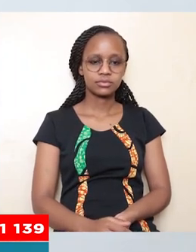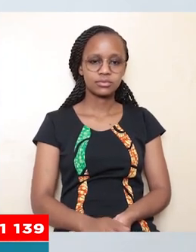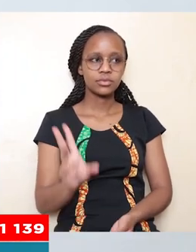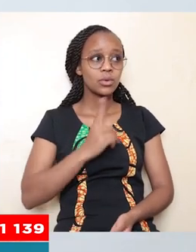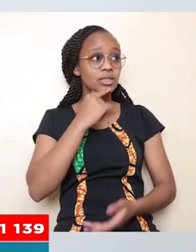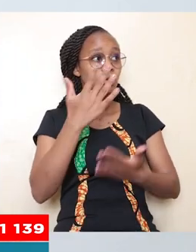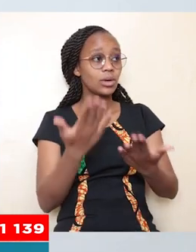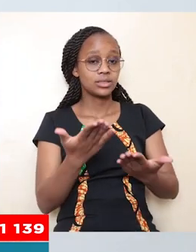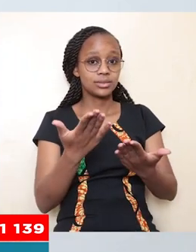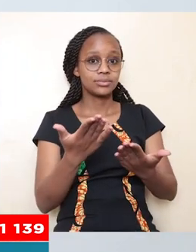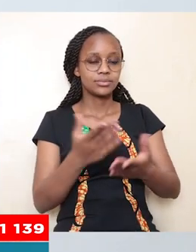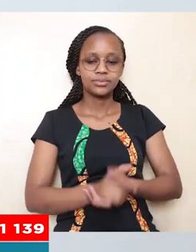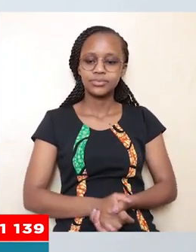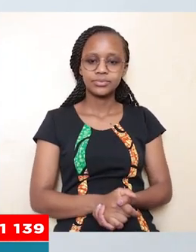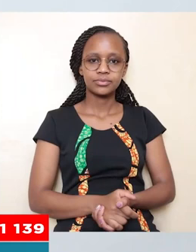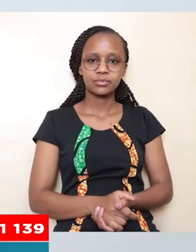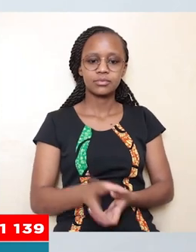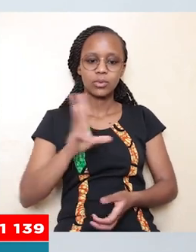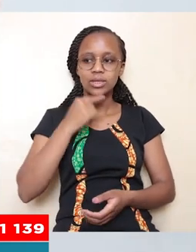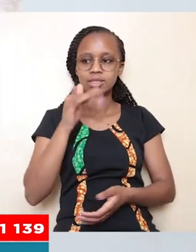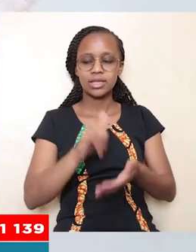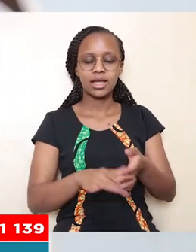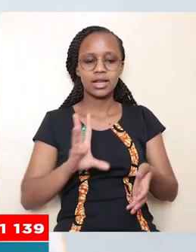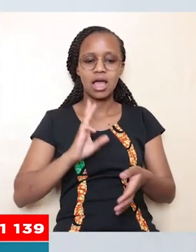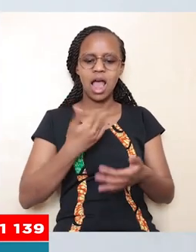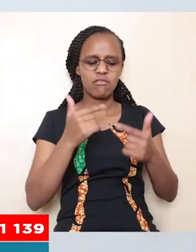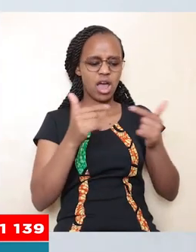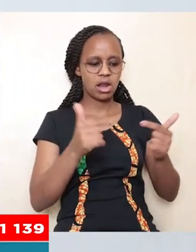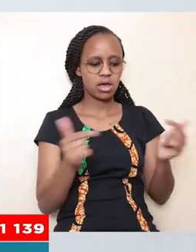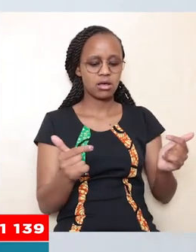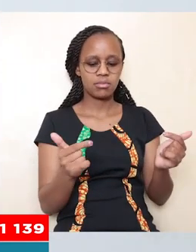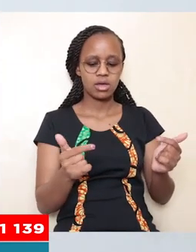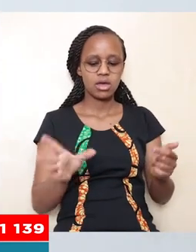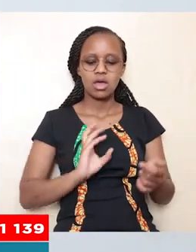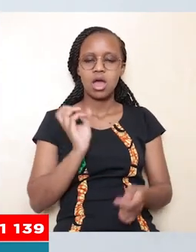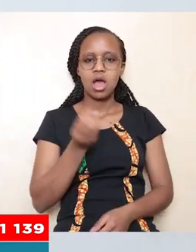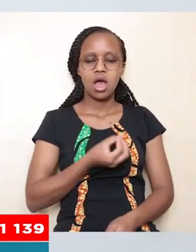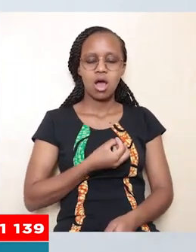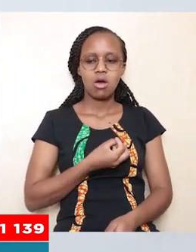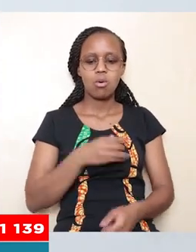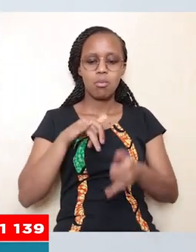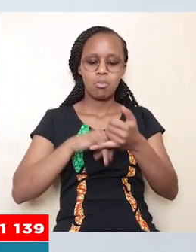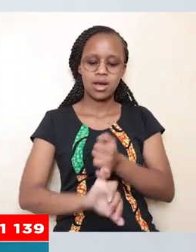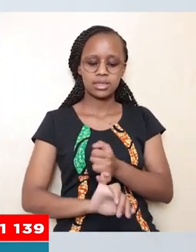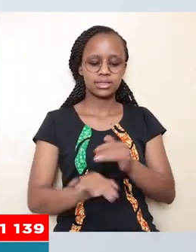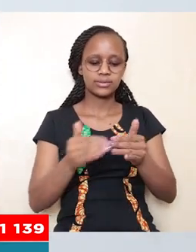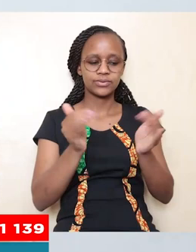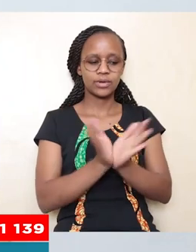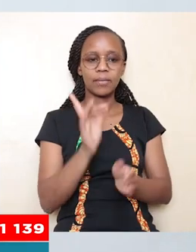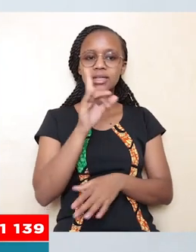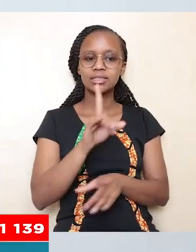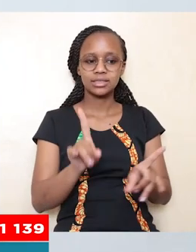we say, although we said that they are enemies to our marriages and family,